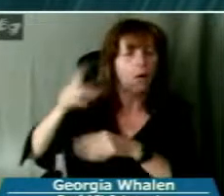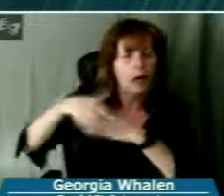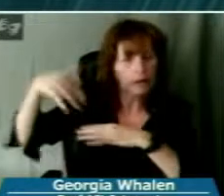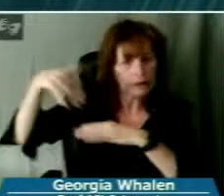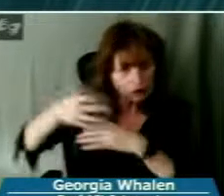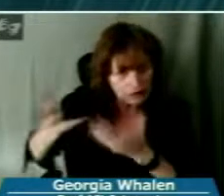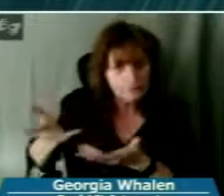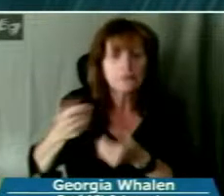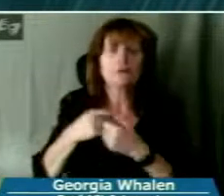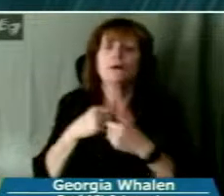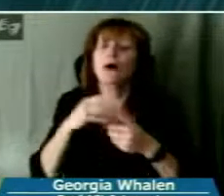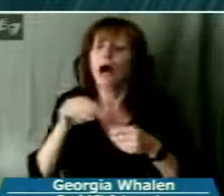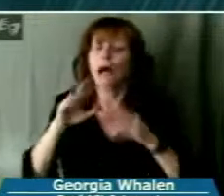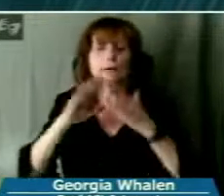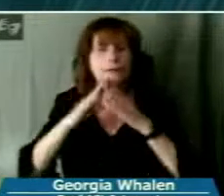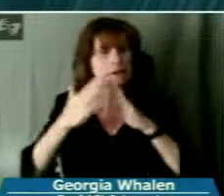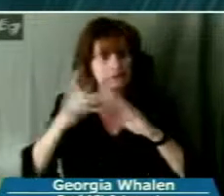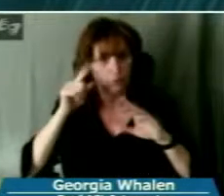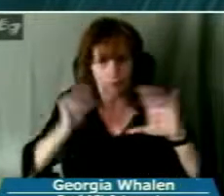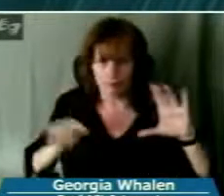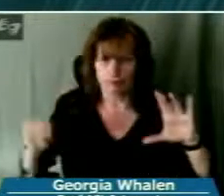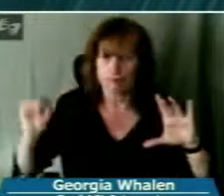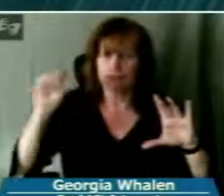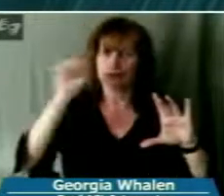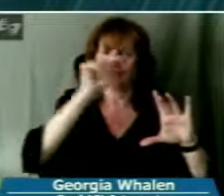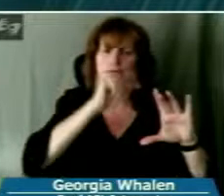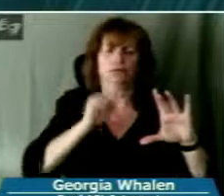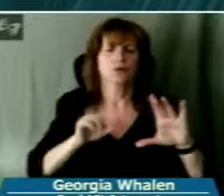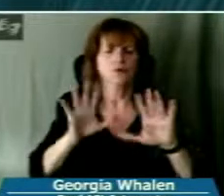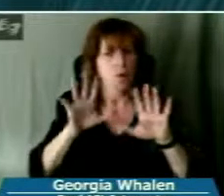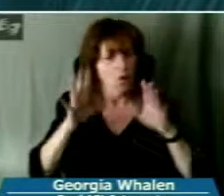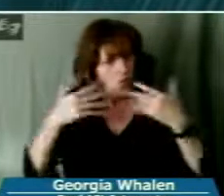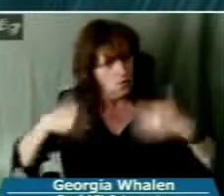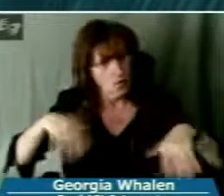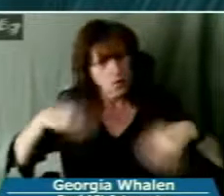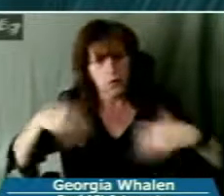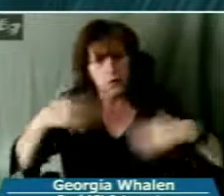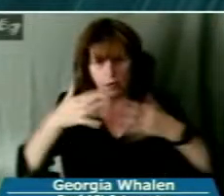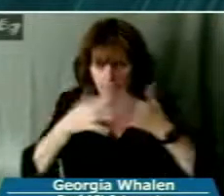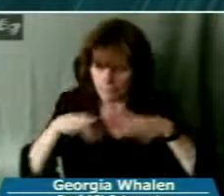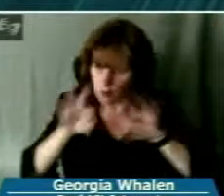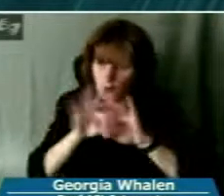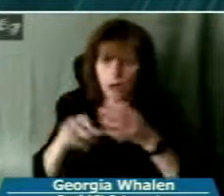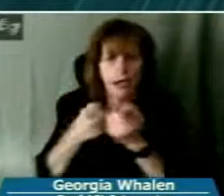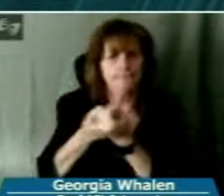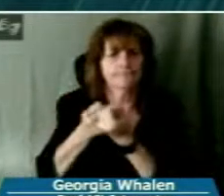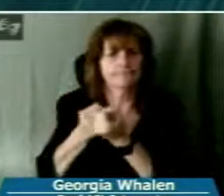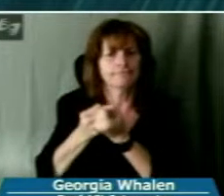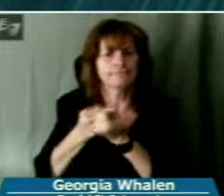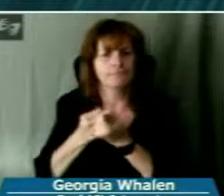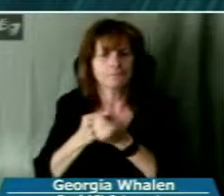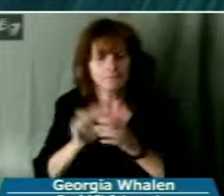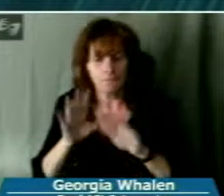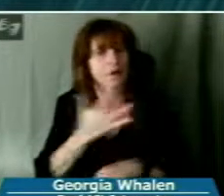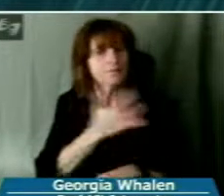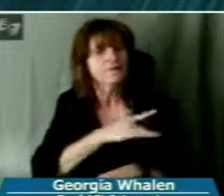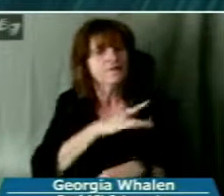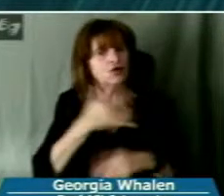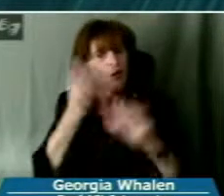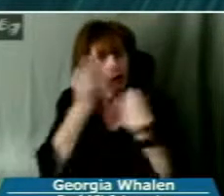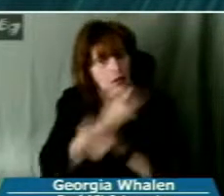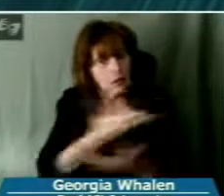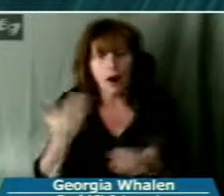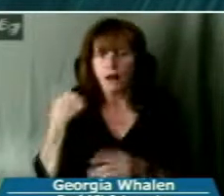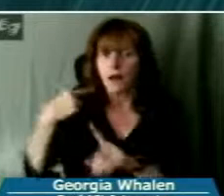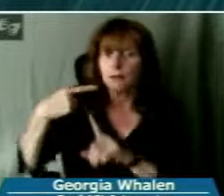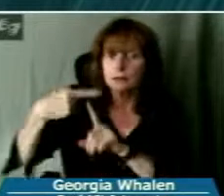positive and very important investment as well in that sector. The provincial government announced last month that the $20